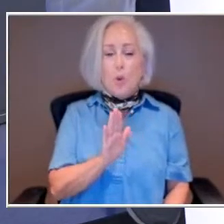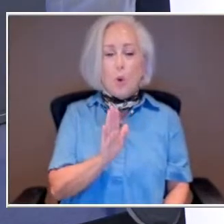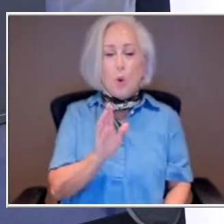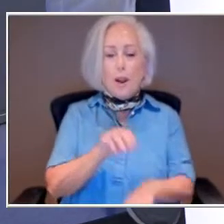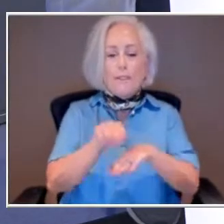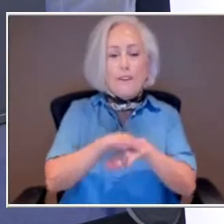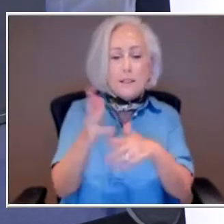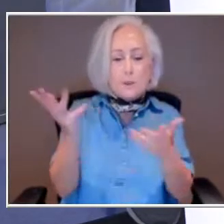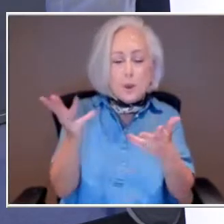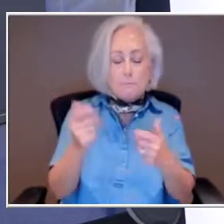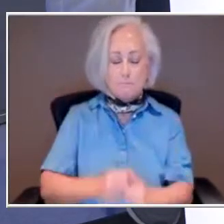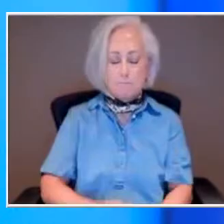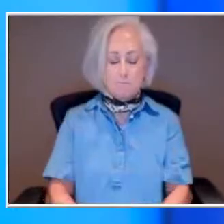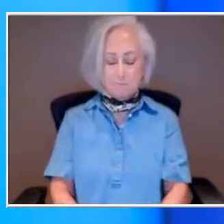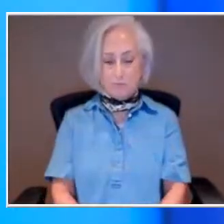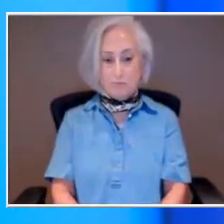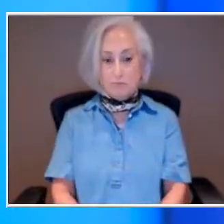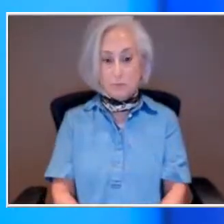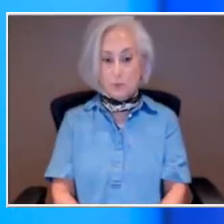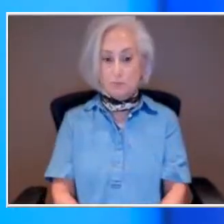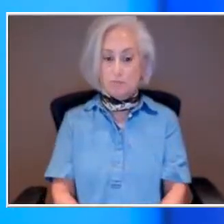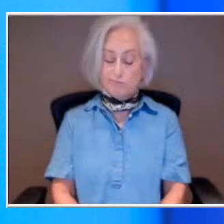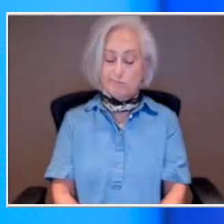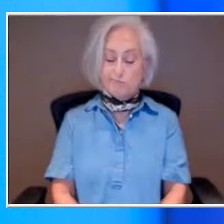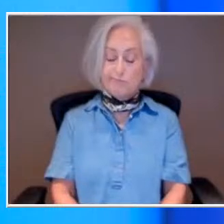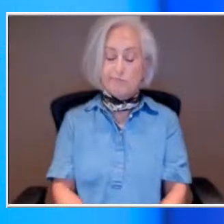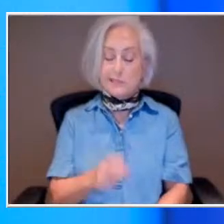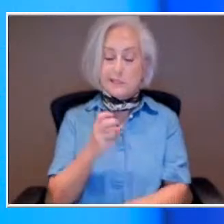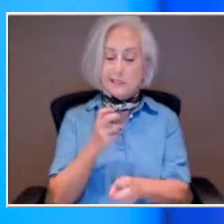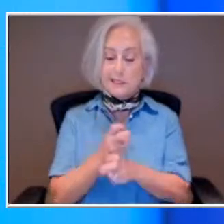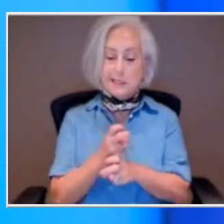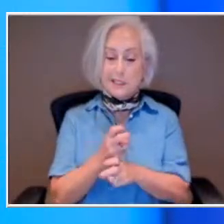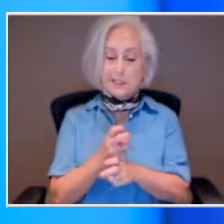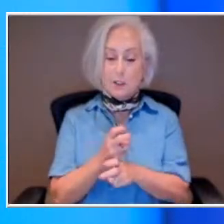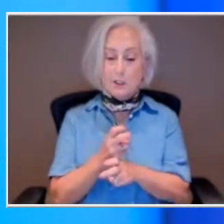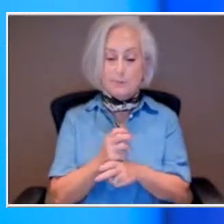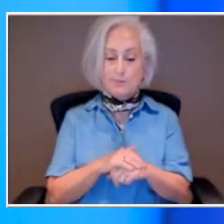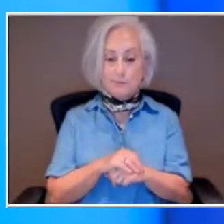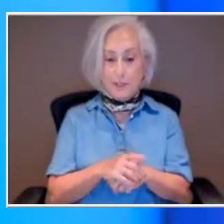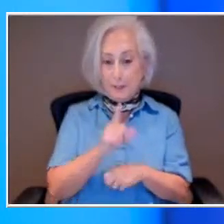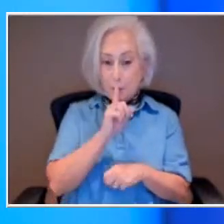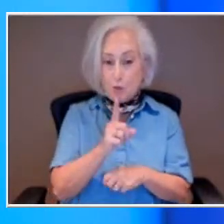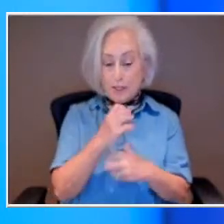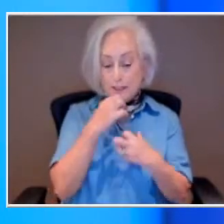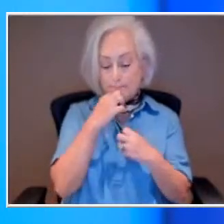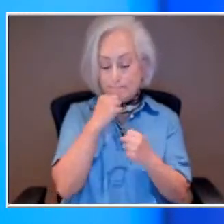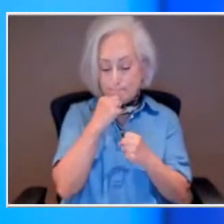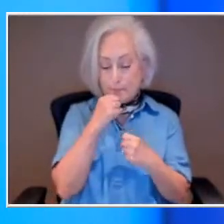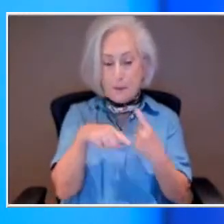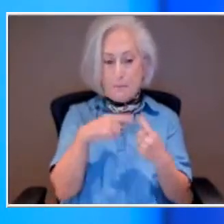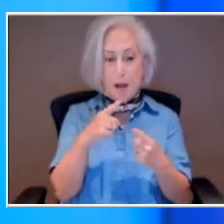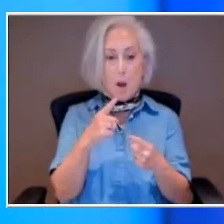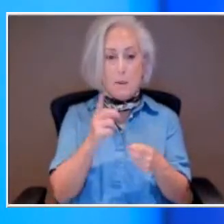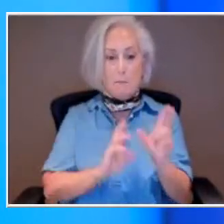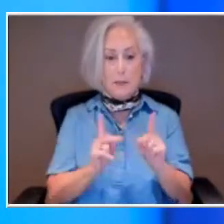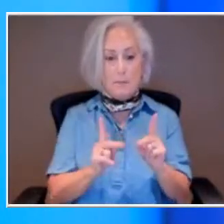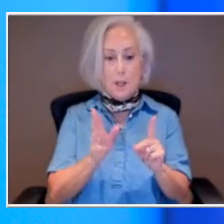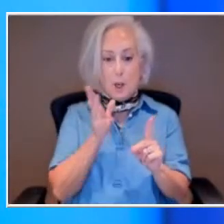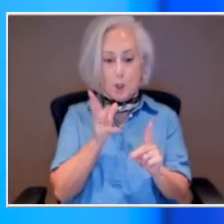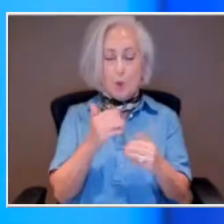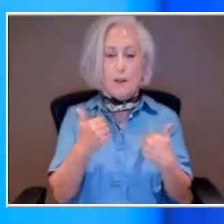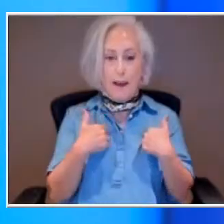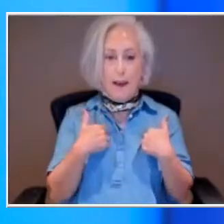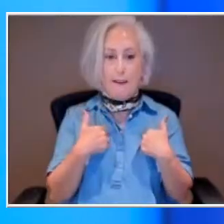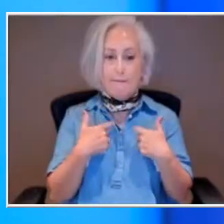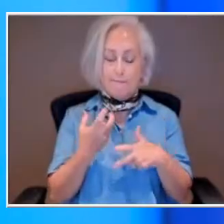advice? Yeah, it's a hard position to be in, but if you really care about people, you'll have hard conversations with them, right? And